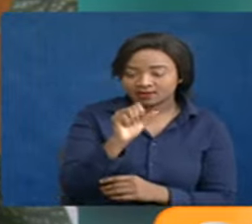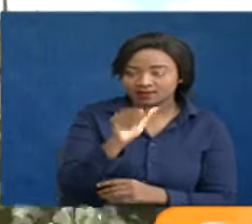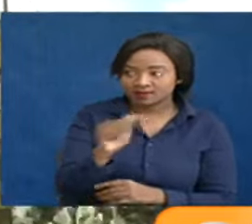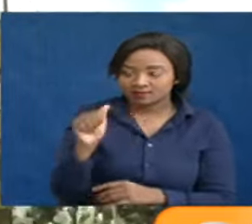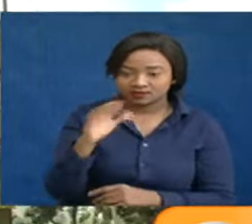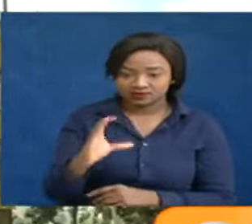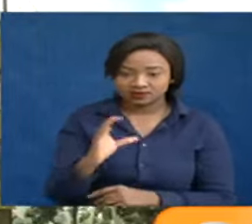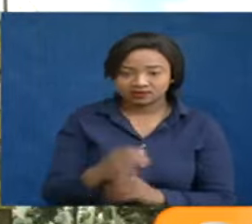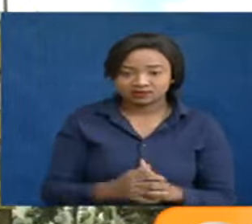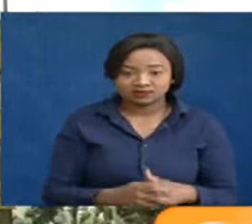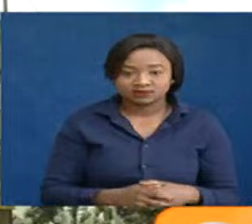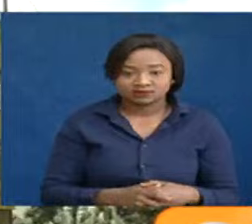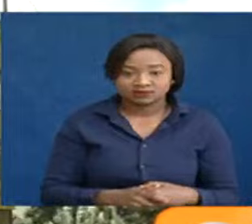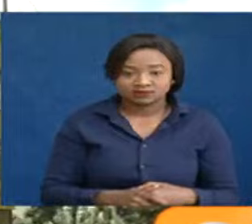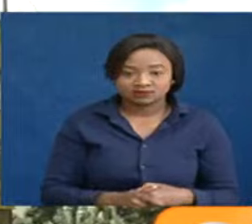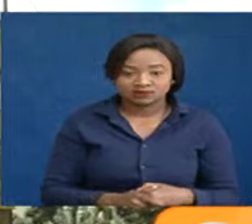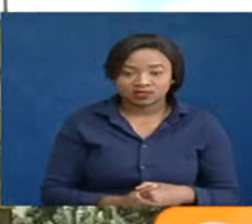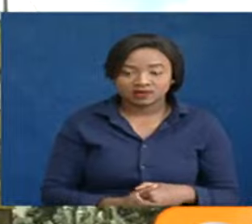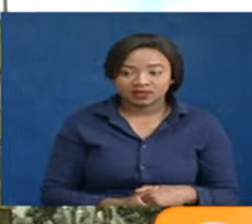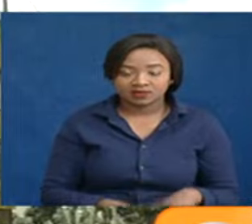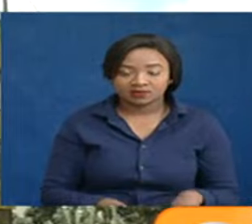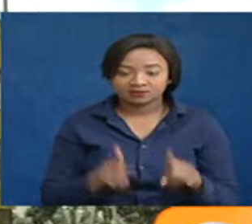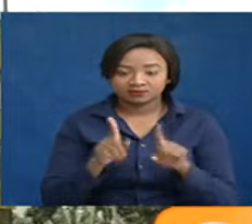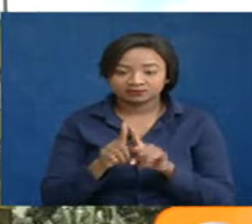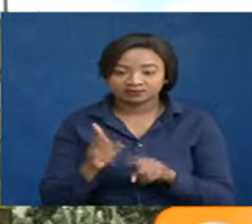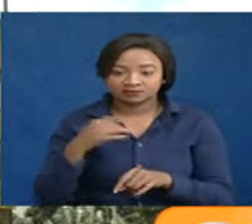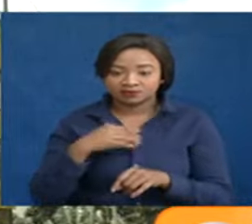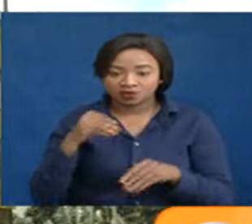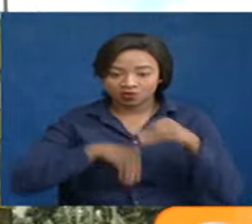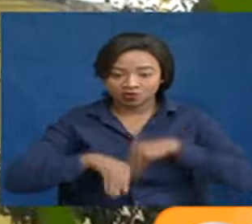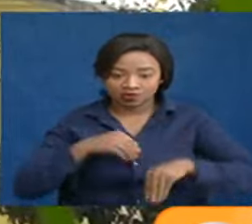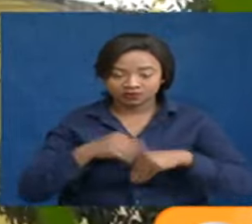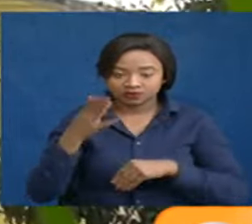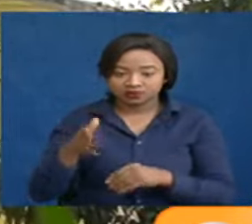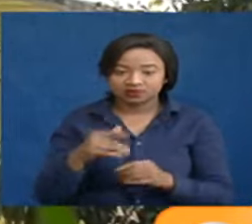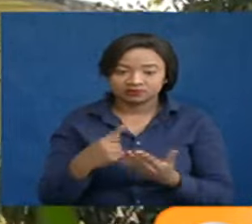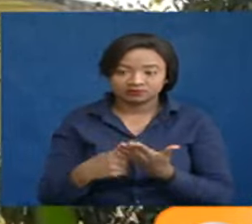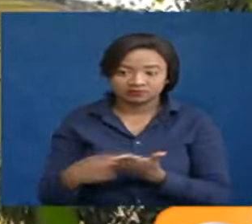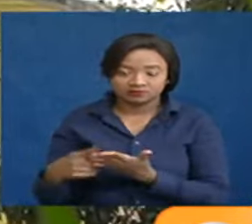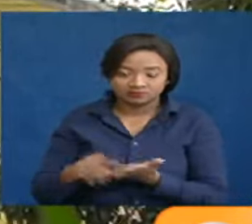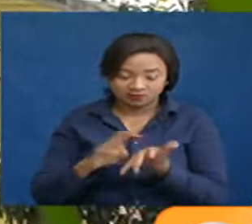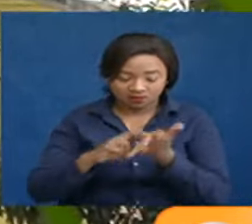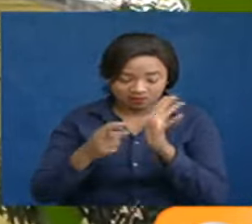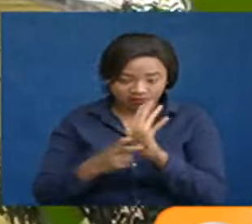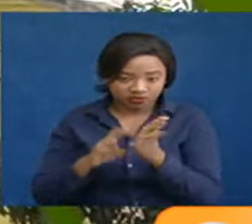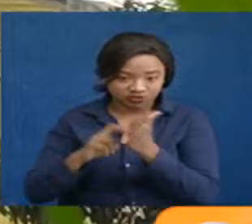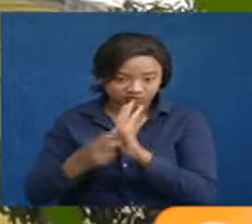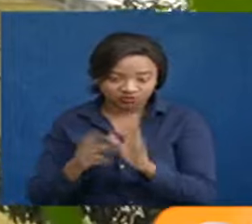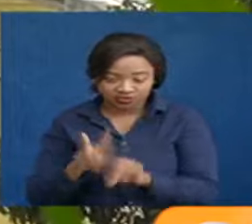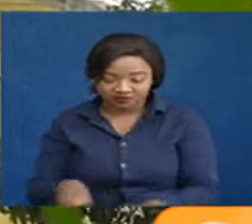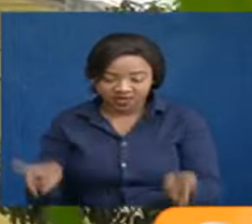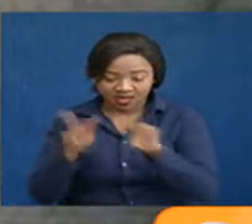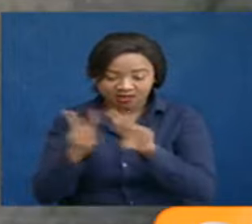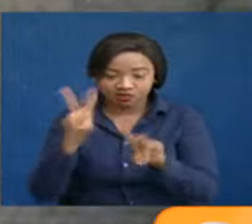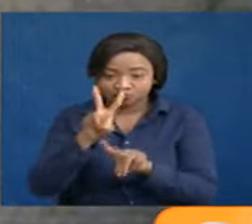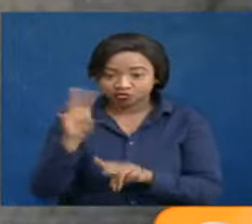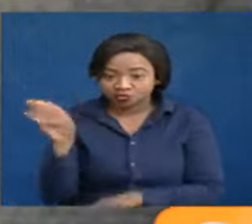it to respond to graft allegations involving fraudulent infrastructural projects worth 2 billion